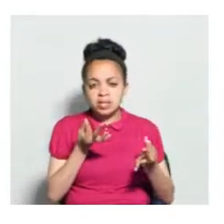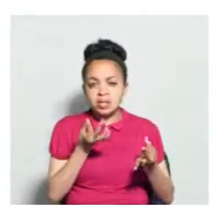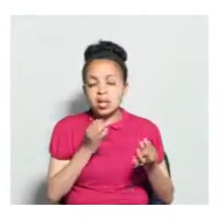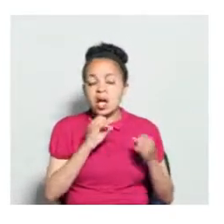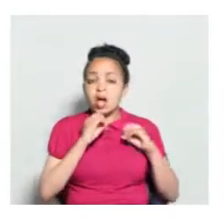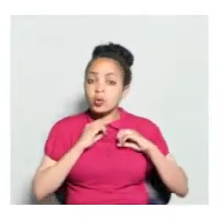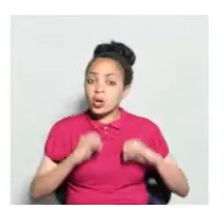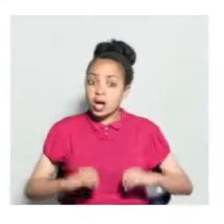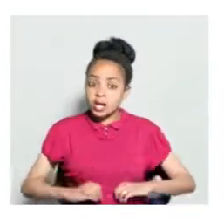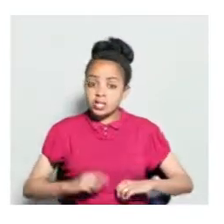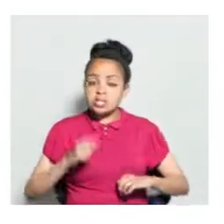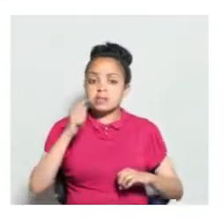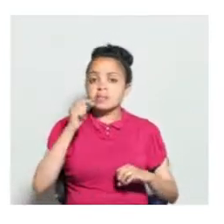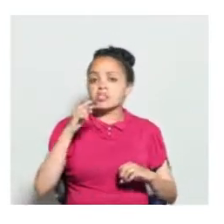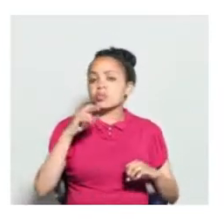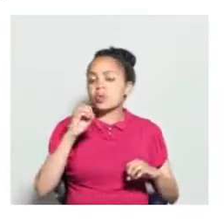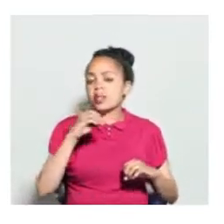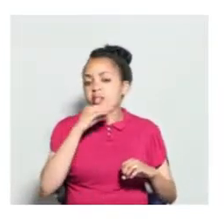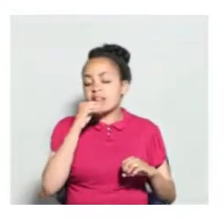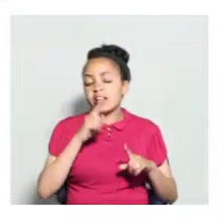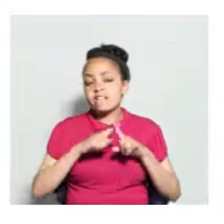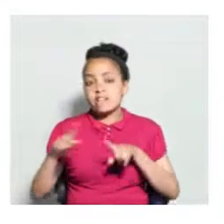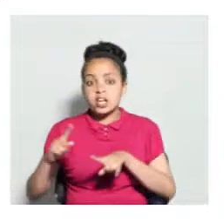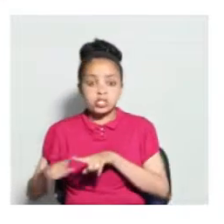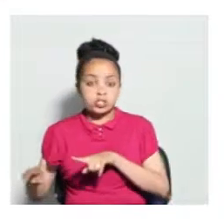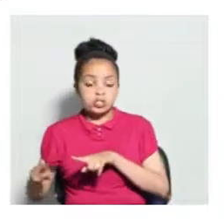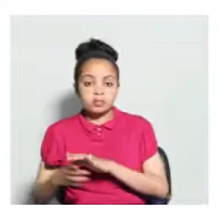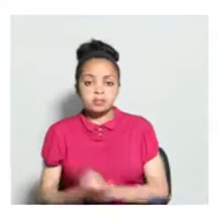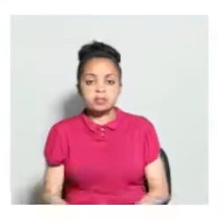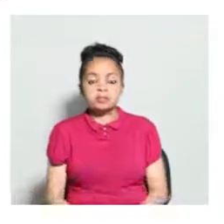an organism traits and variation.